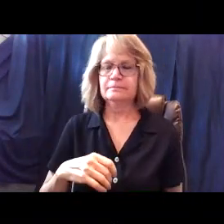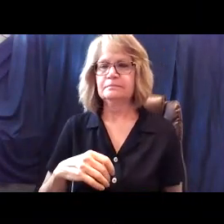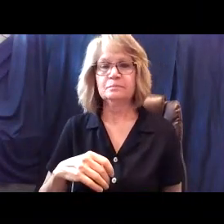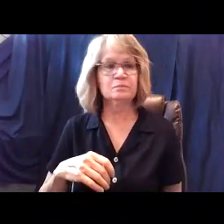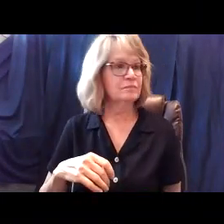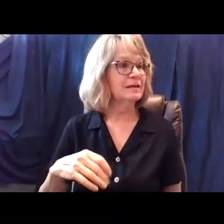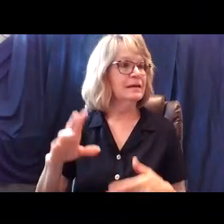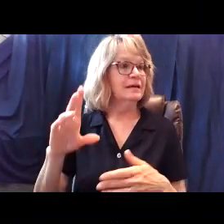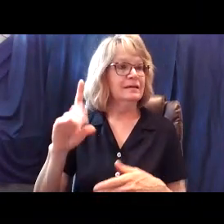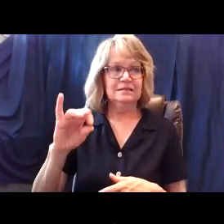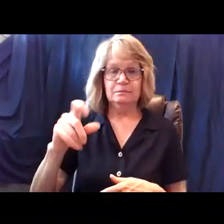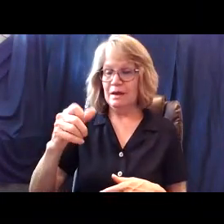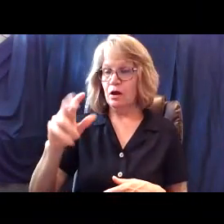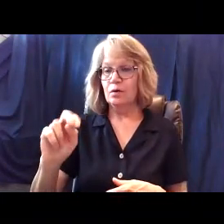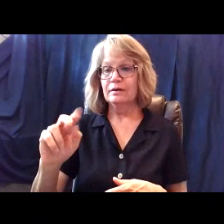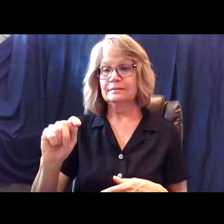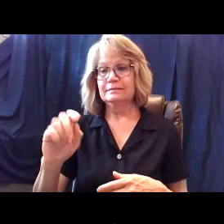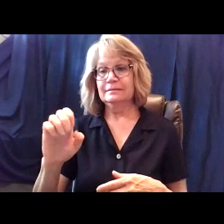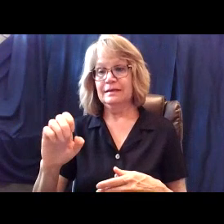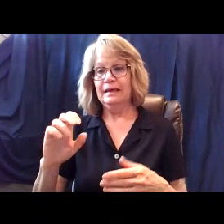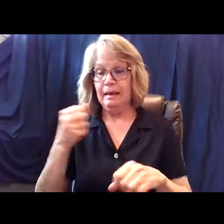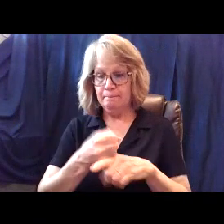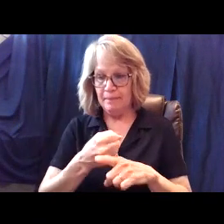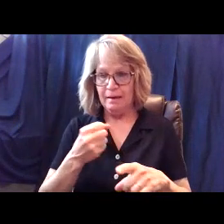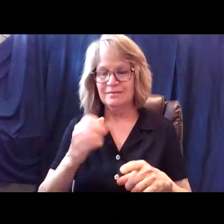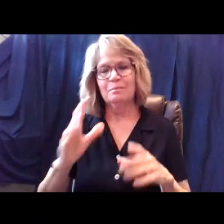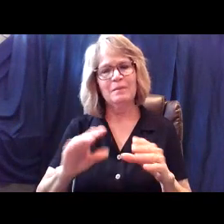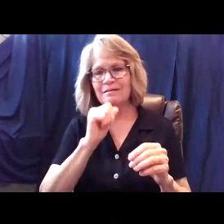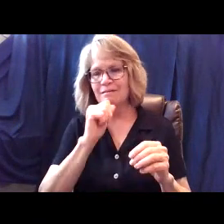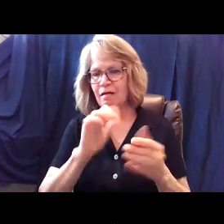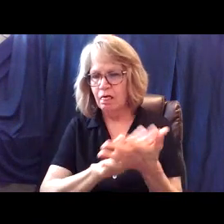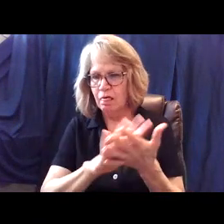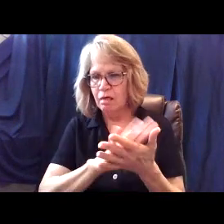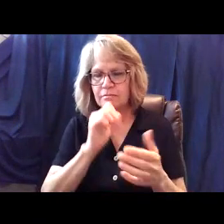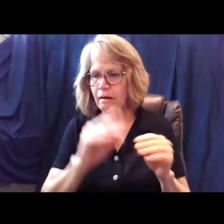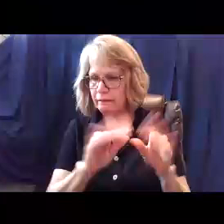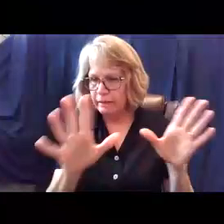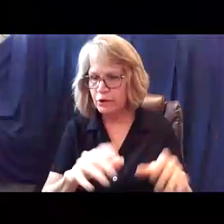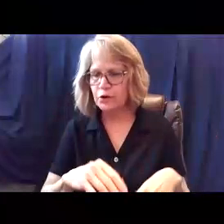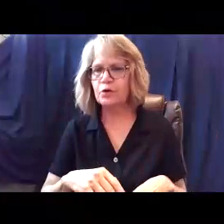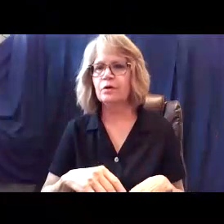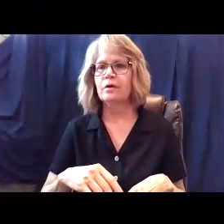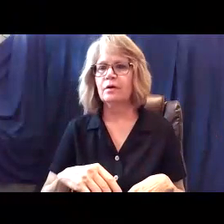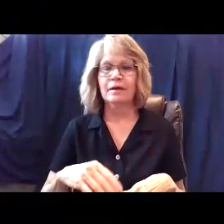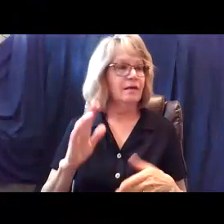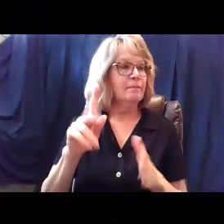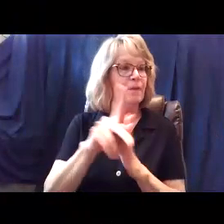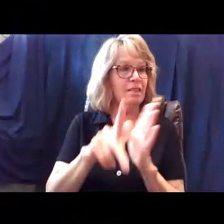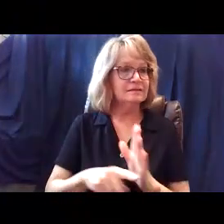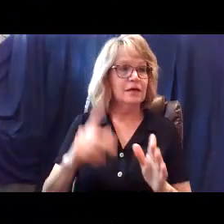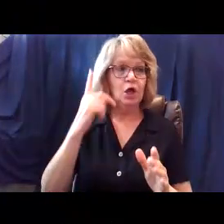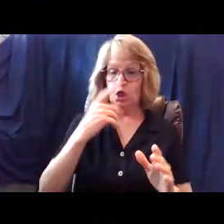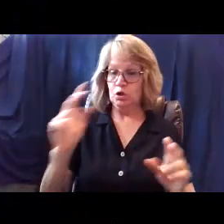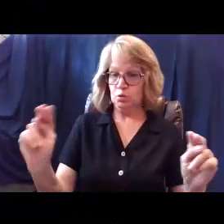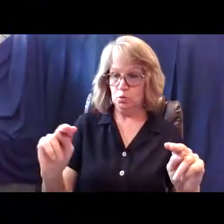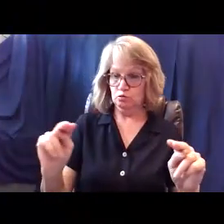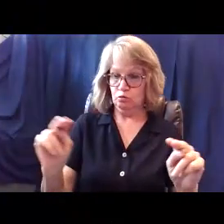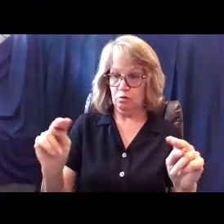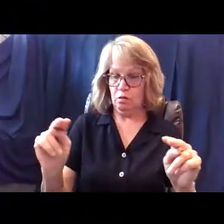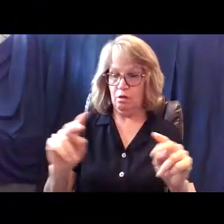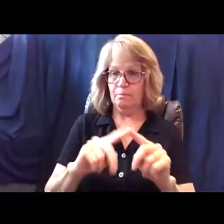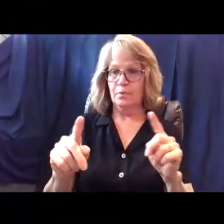hand, can be a little bit less clear and less obvious. So it's a policy that's neutral on its face, but it has a